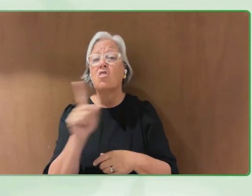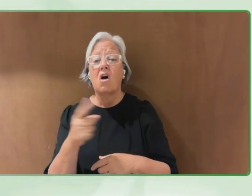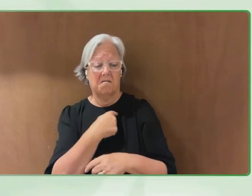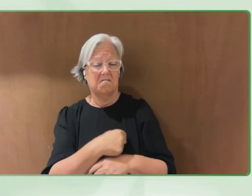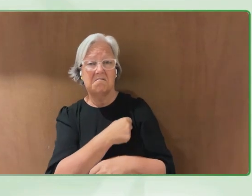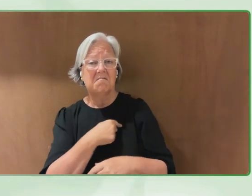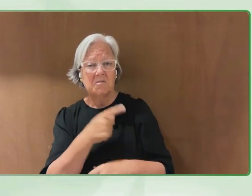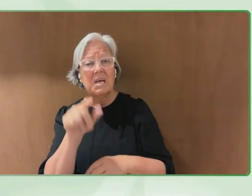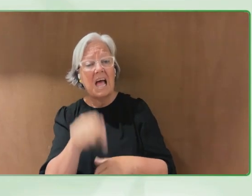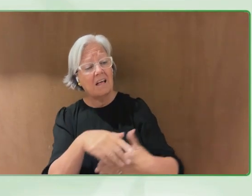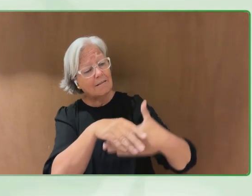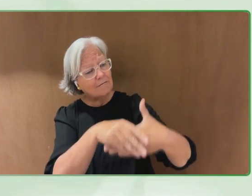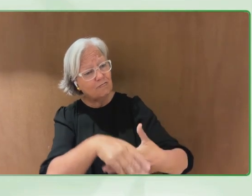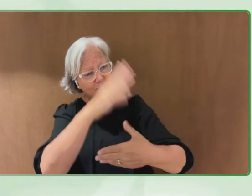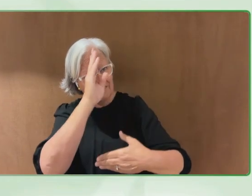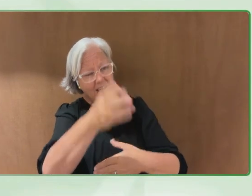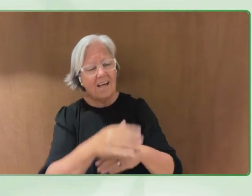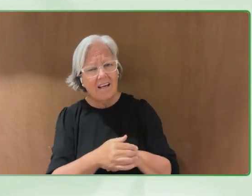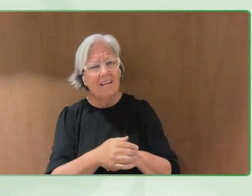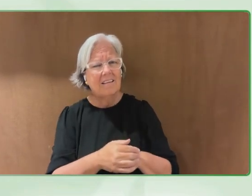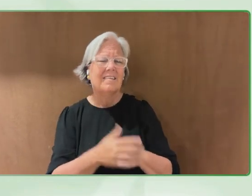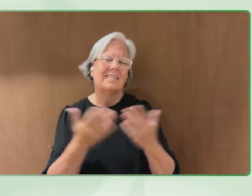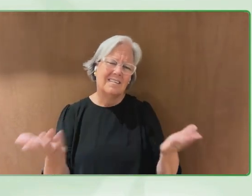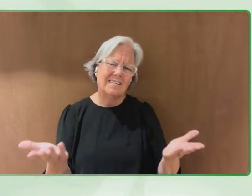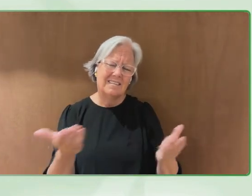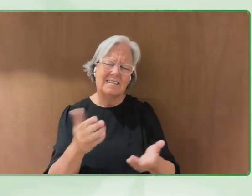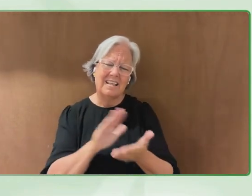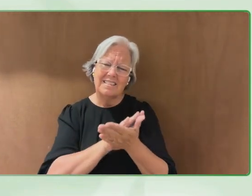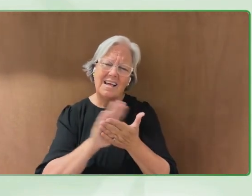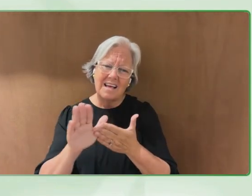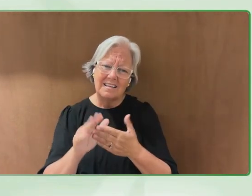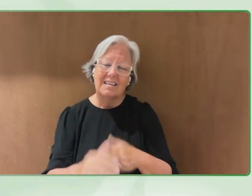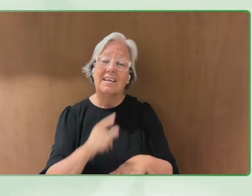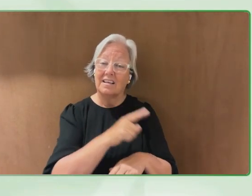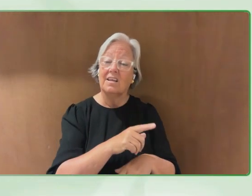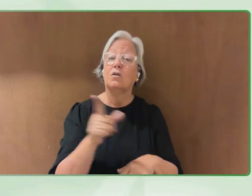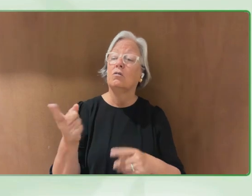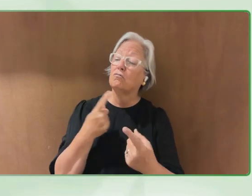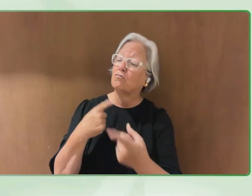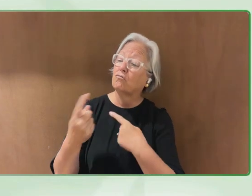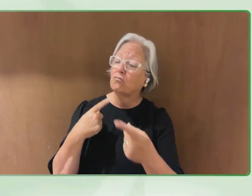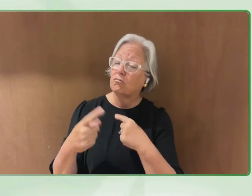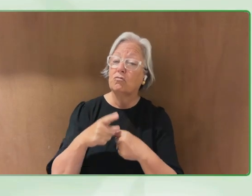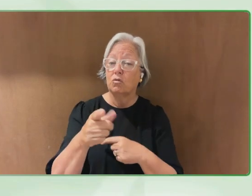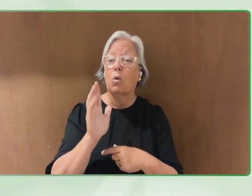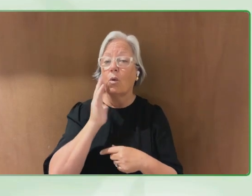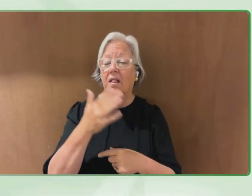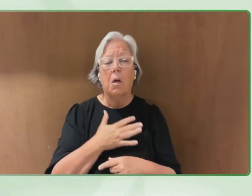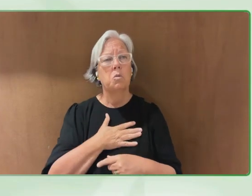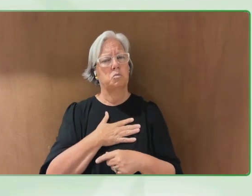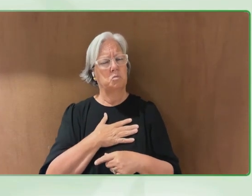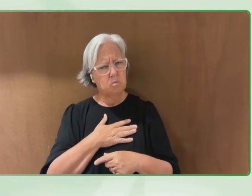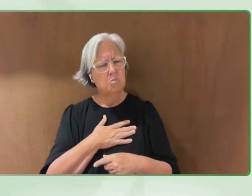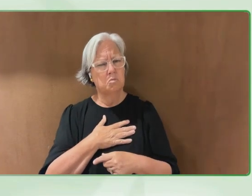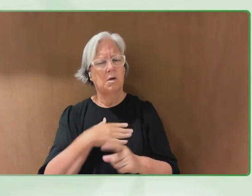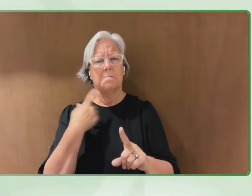hello. Give them that courtesy, and I guarantee you they will impress you as much as they have impressed me getting to work with them these